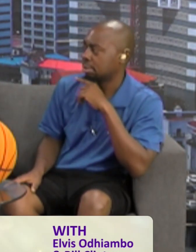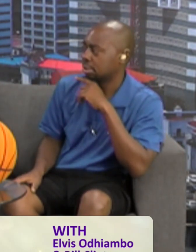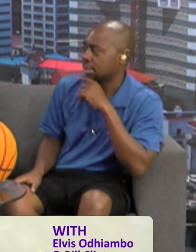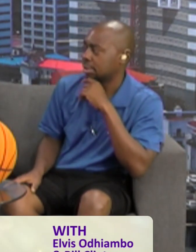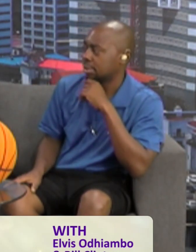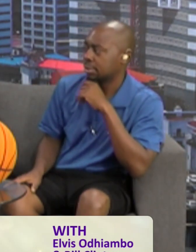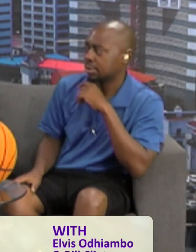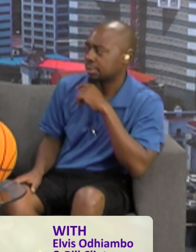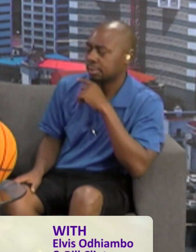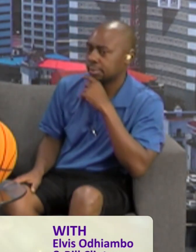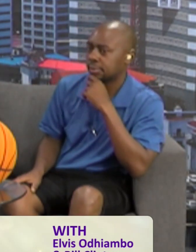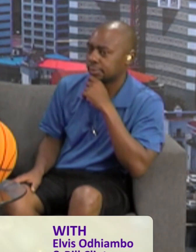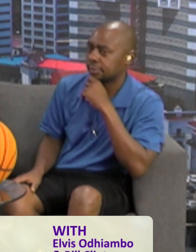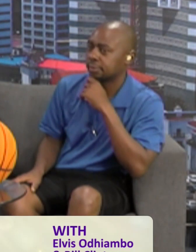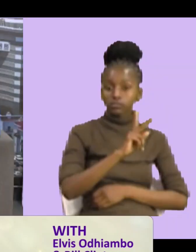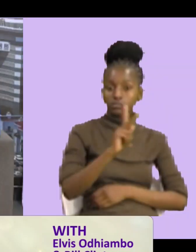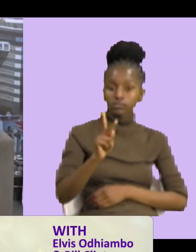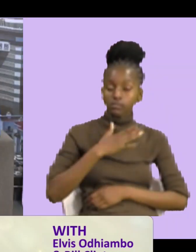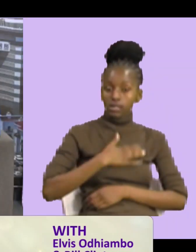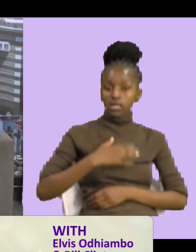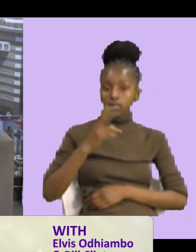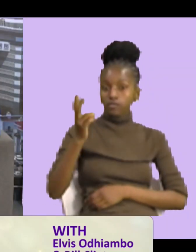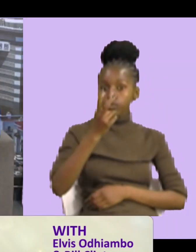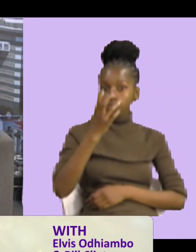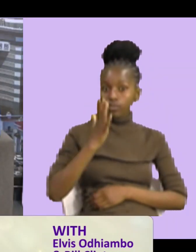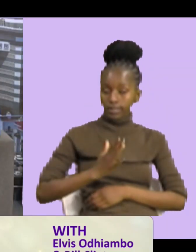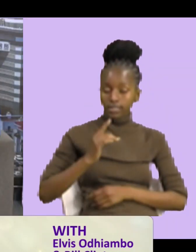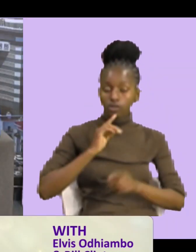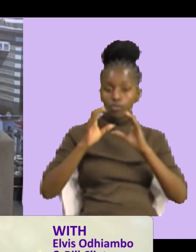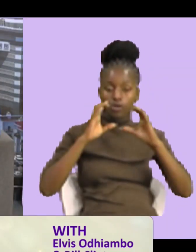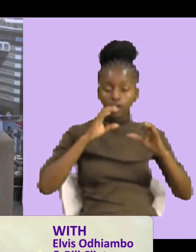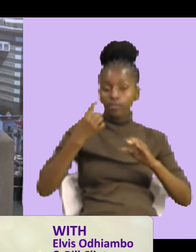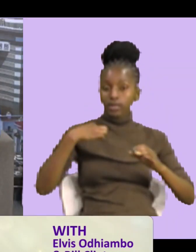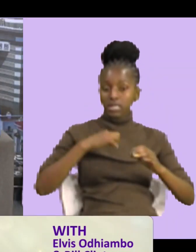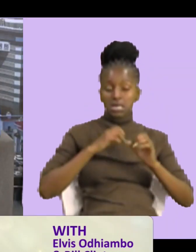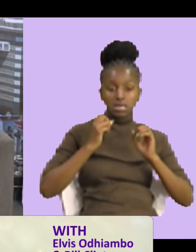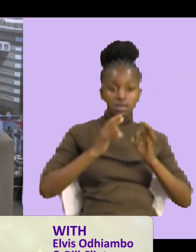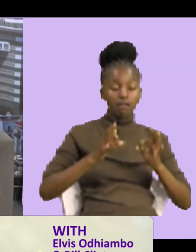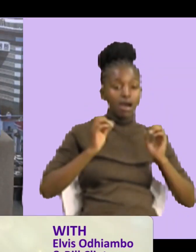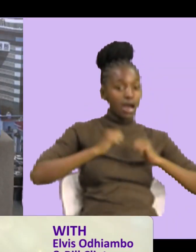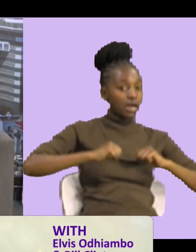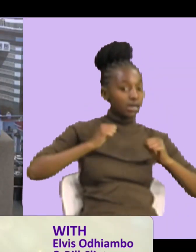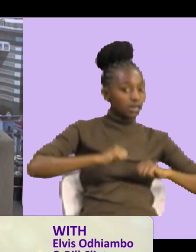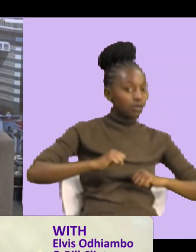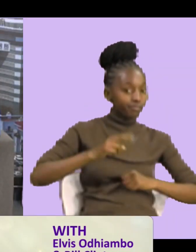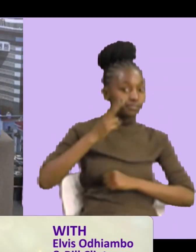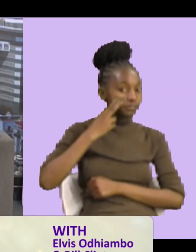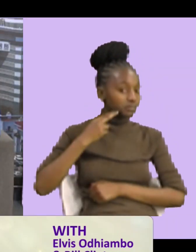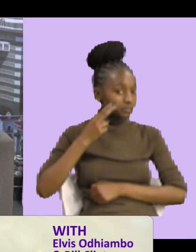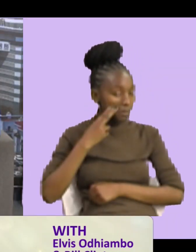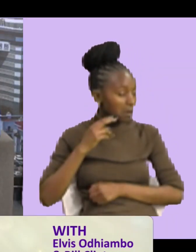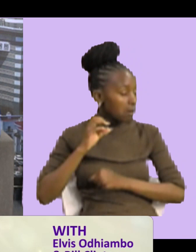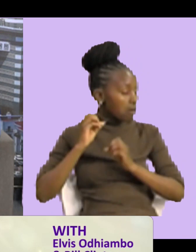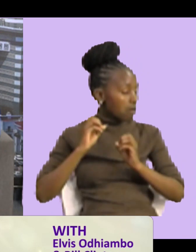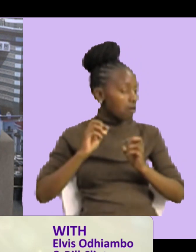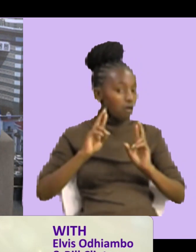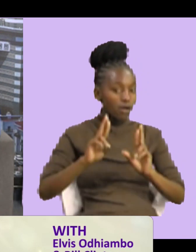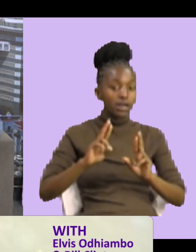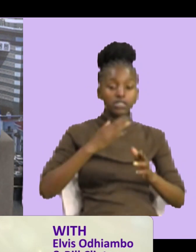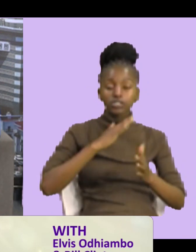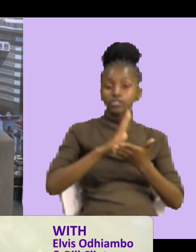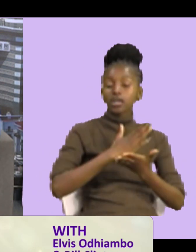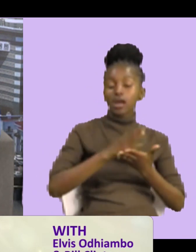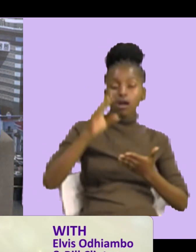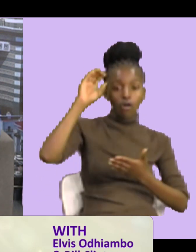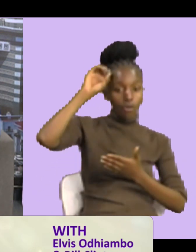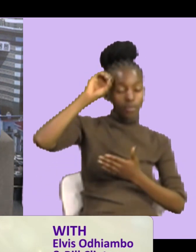right, ladies and gentlemen, talk to us. Make sure, let us know, do you agree with Mr. Oloo, or what are your thoughts and opinions? Do you believe this far is